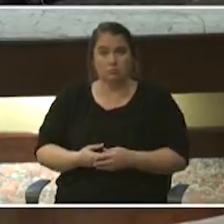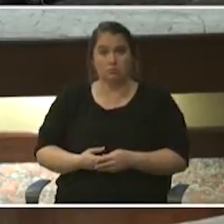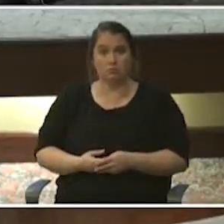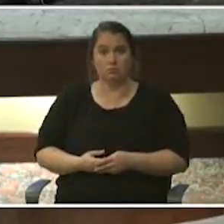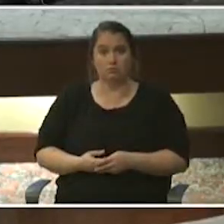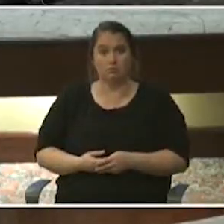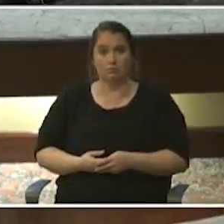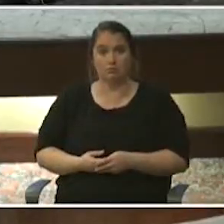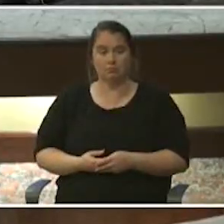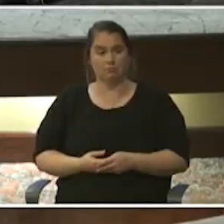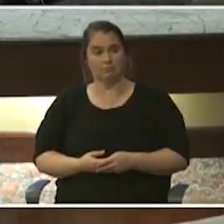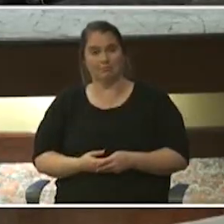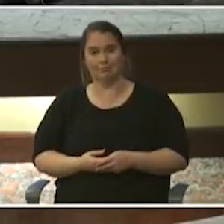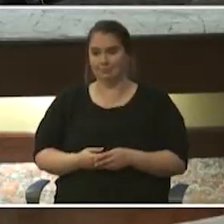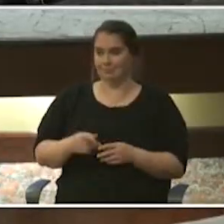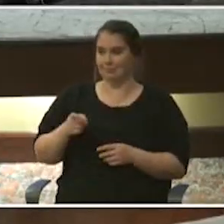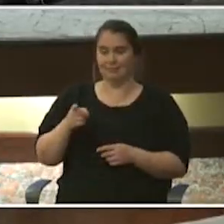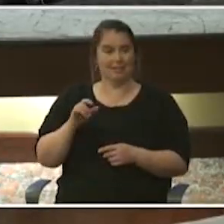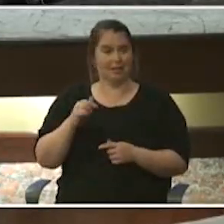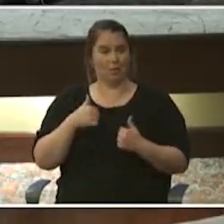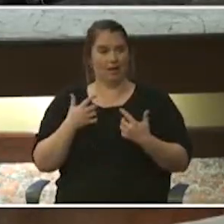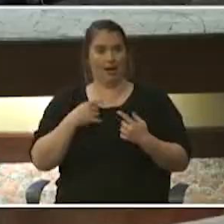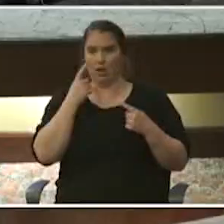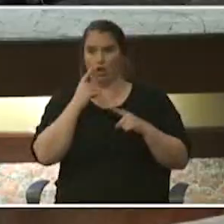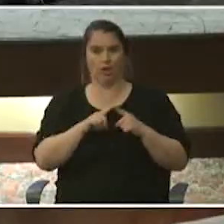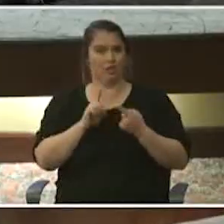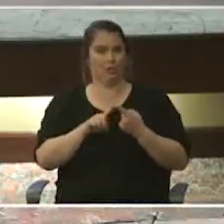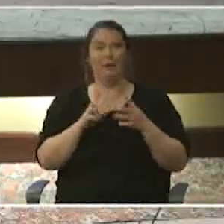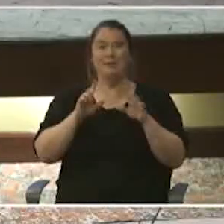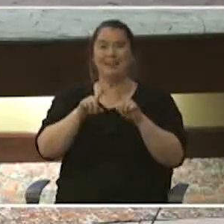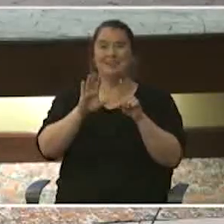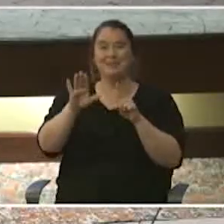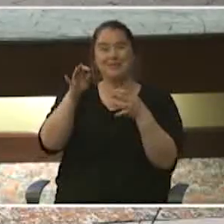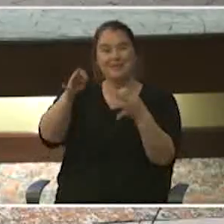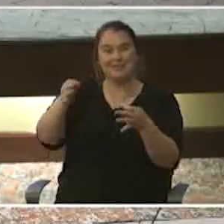He's like, I'm not gonna agree with you, lady. It's your decision. I